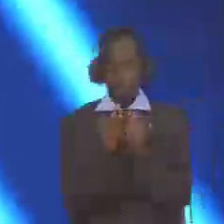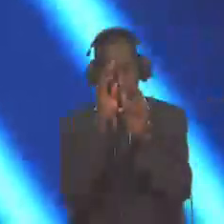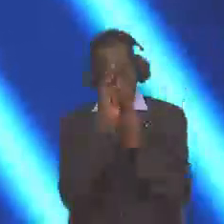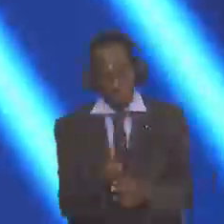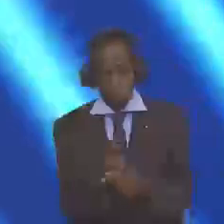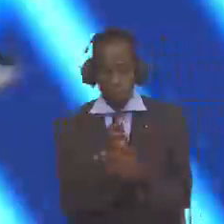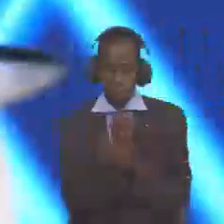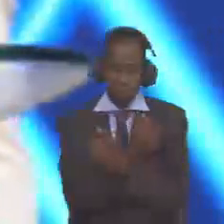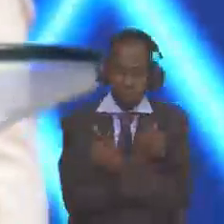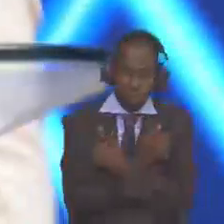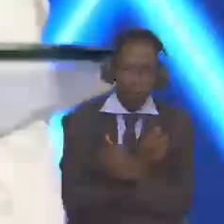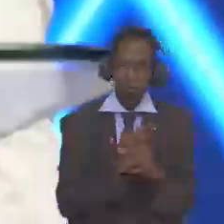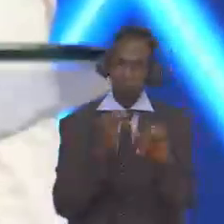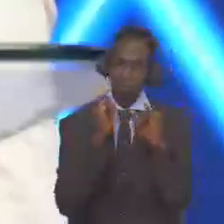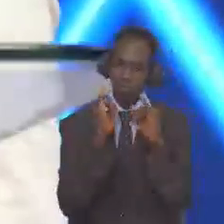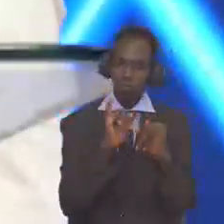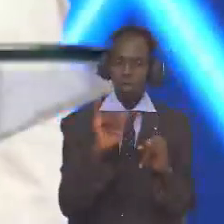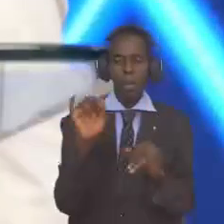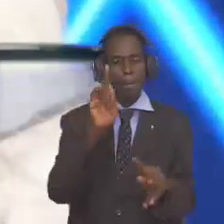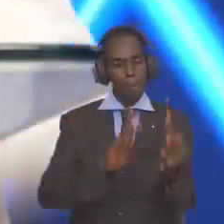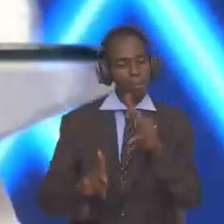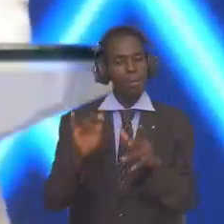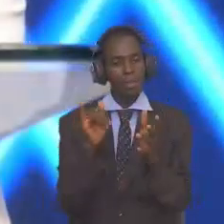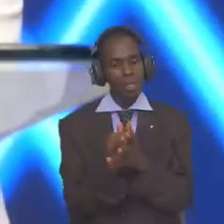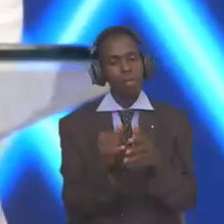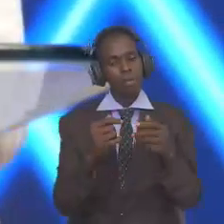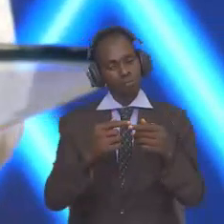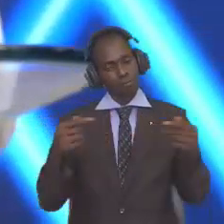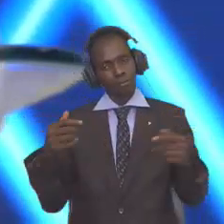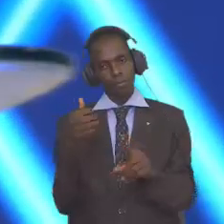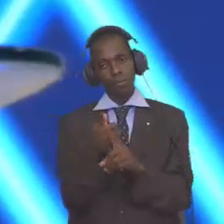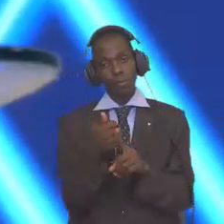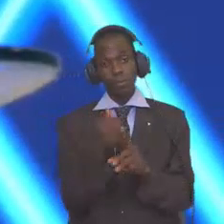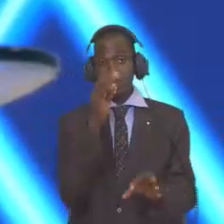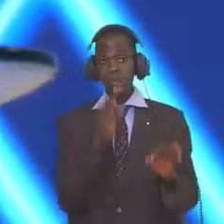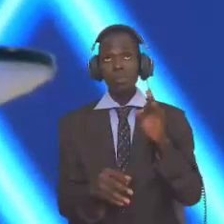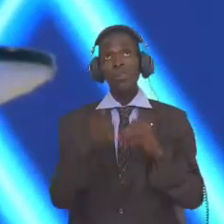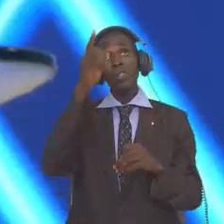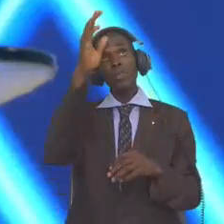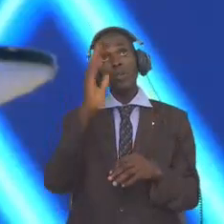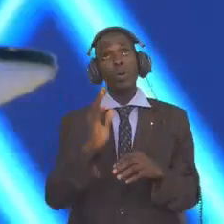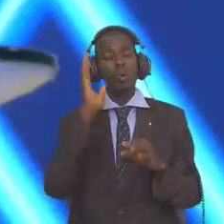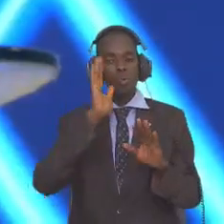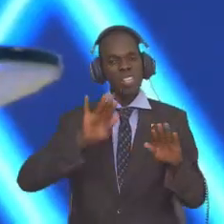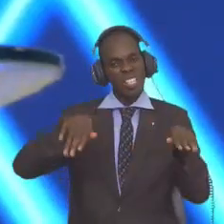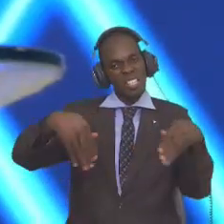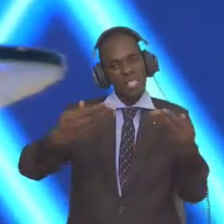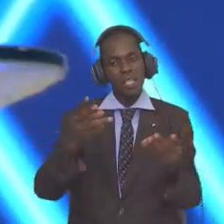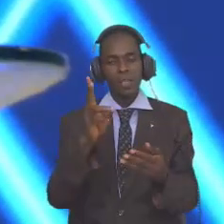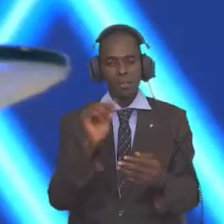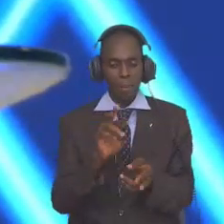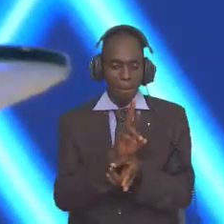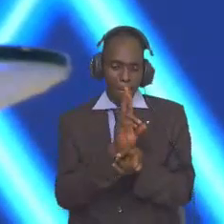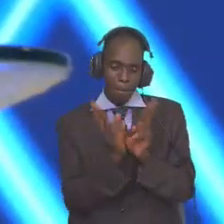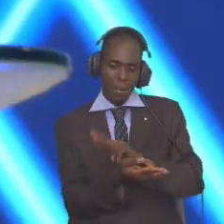lowliness, instructing those that oppose themselves. If God, peradventure, will give them